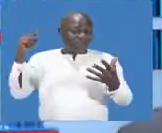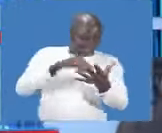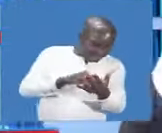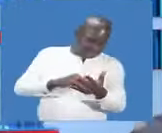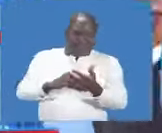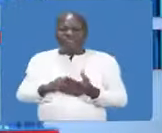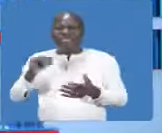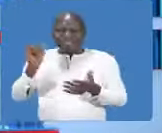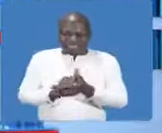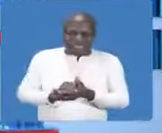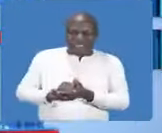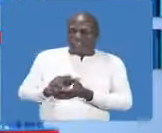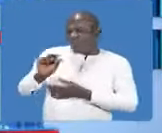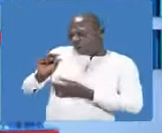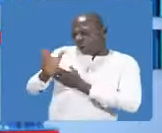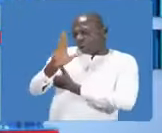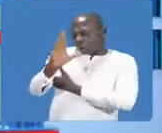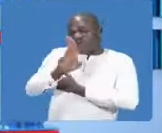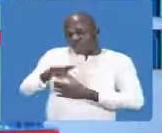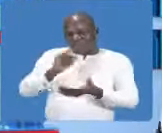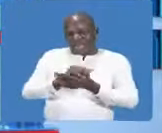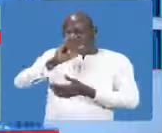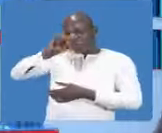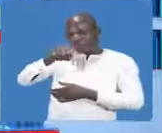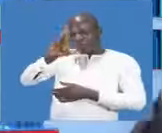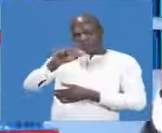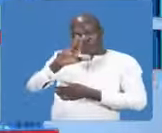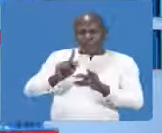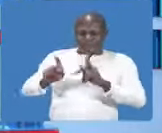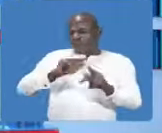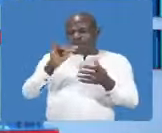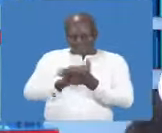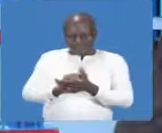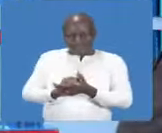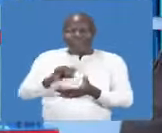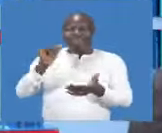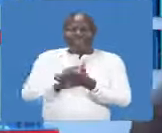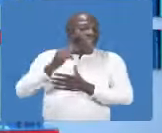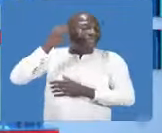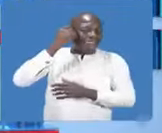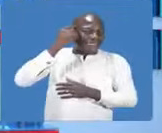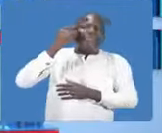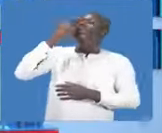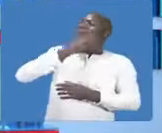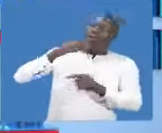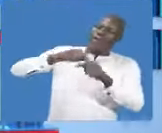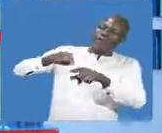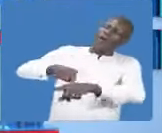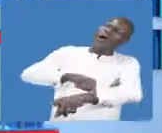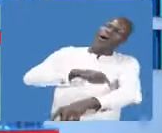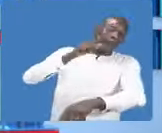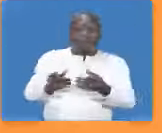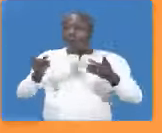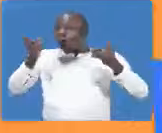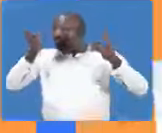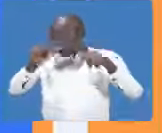don't know, I was on some for, and yes, sir. Now, you know, more than you almost say. Sarkas are 10 or more kind, you know, and I bet